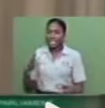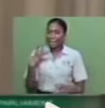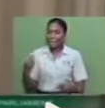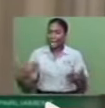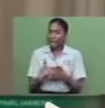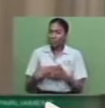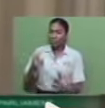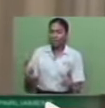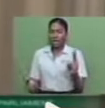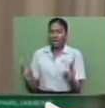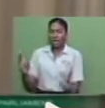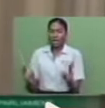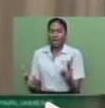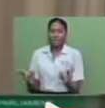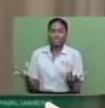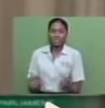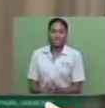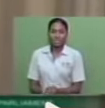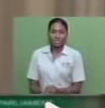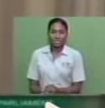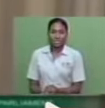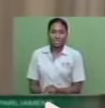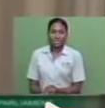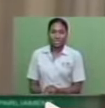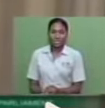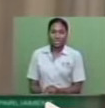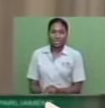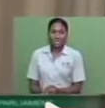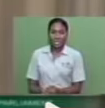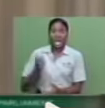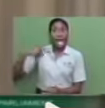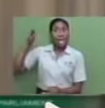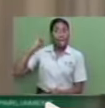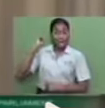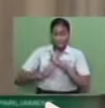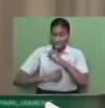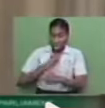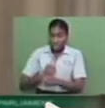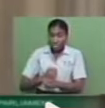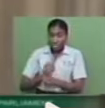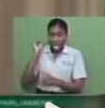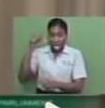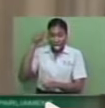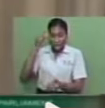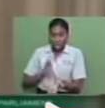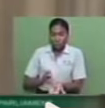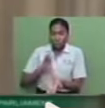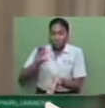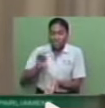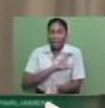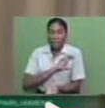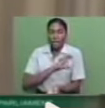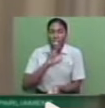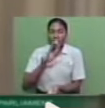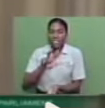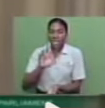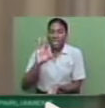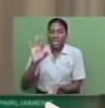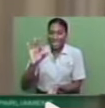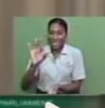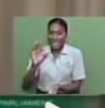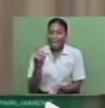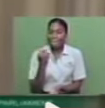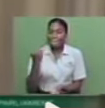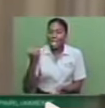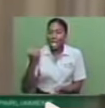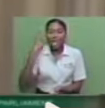In fiscal 2020, the Ttps was allocated 39 million for vehicle maintenance. So